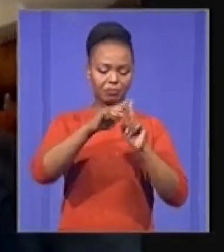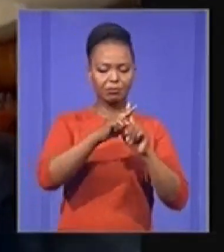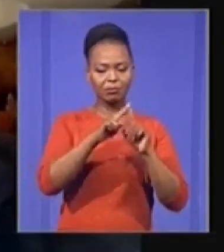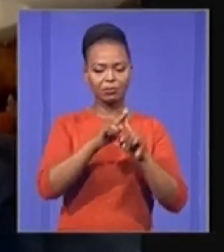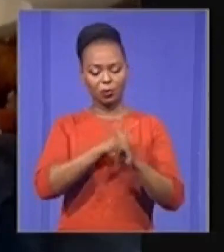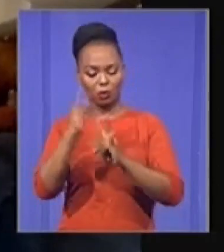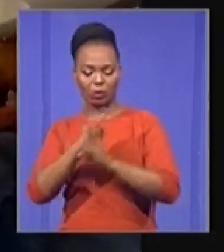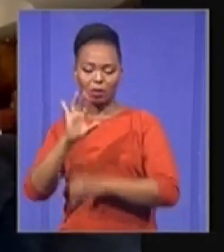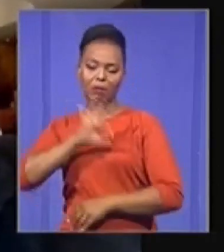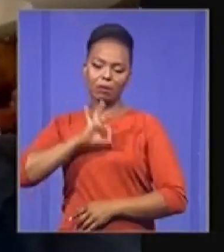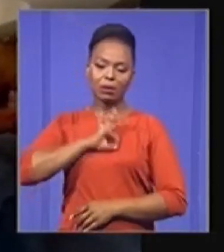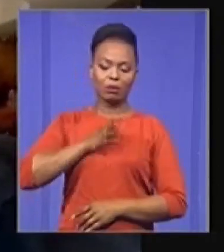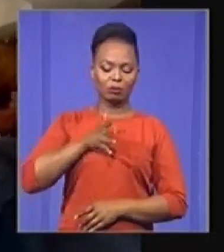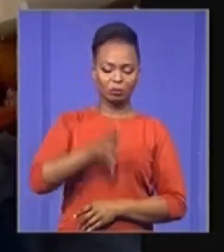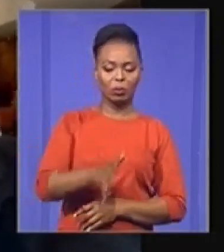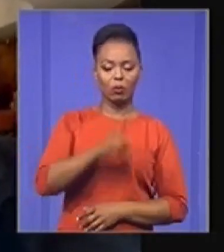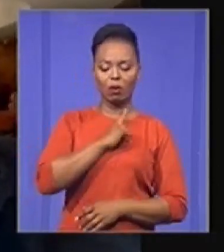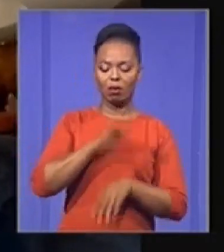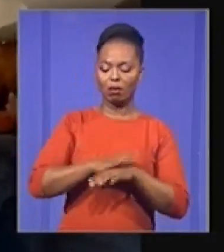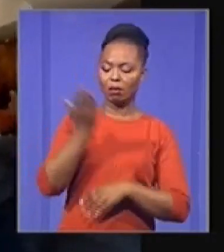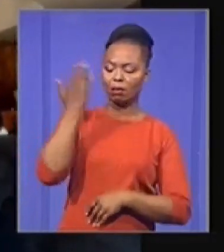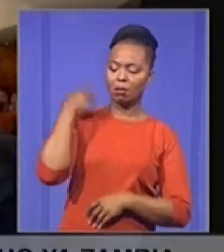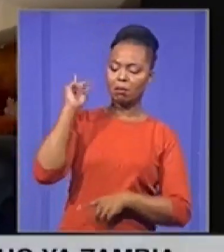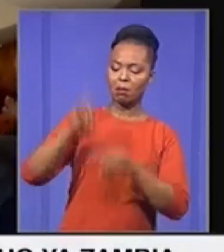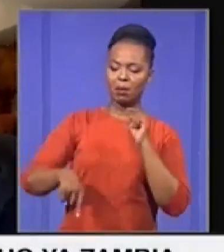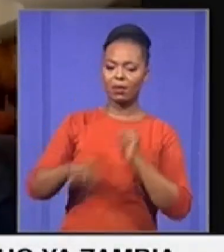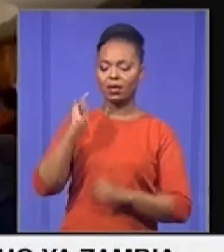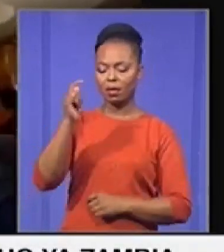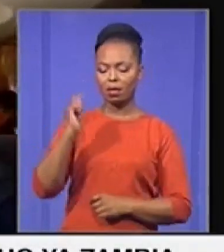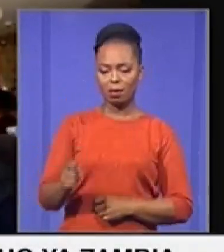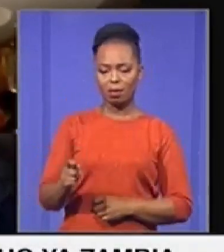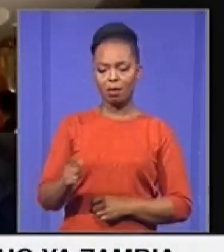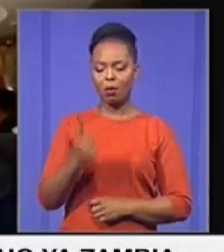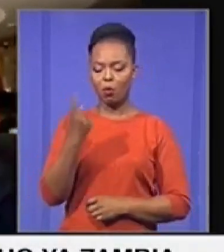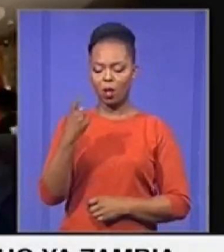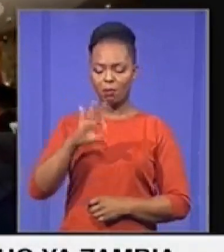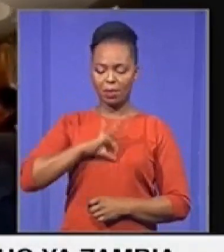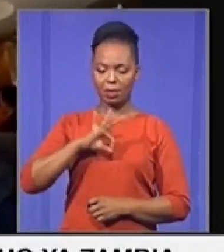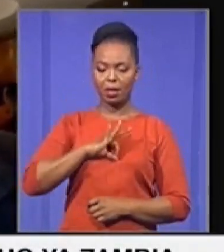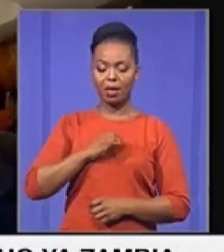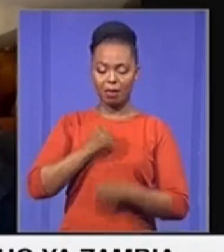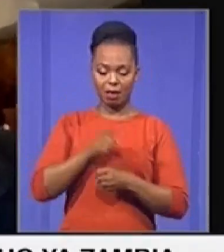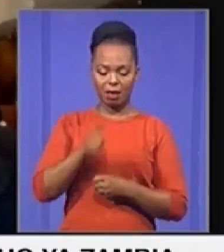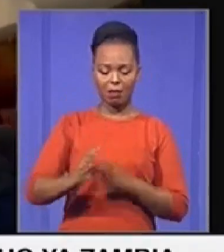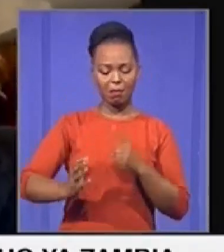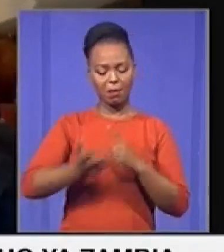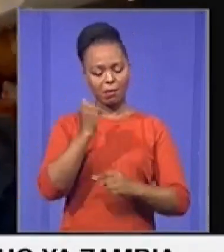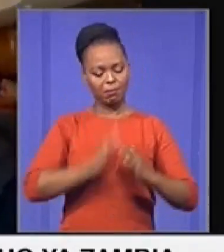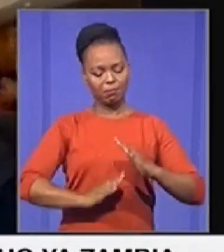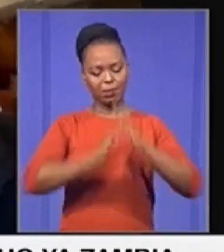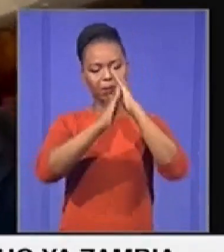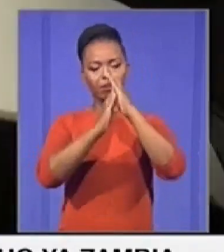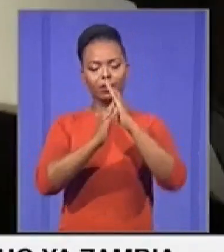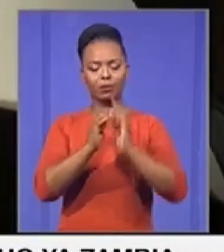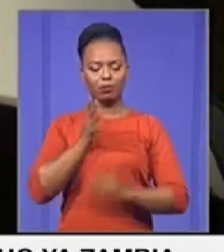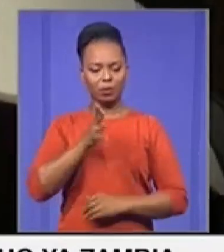because last time Kenya beat us with one medal. So this year we want to take our sports number one